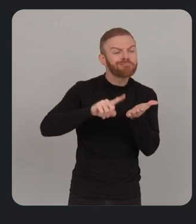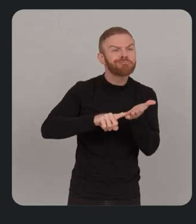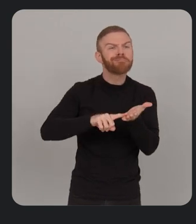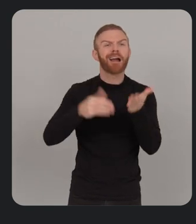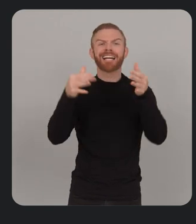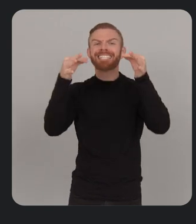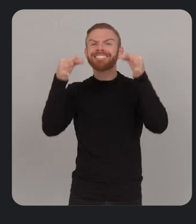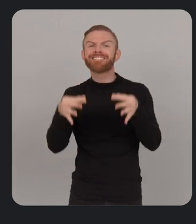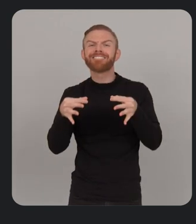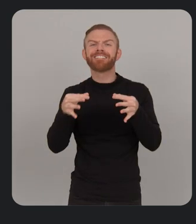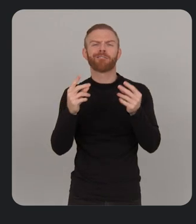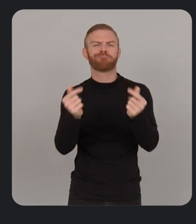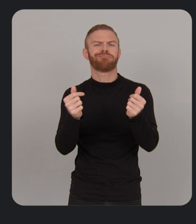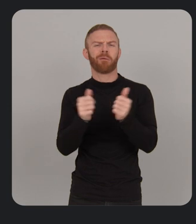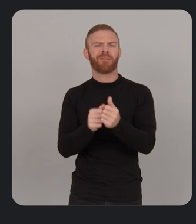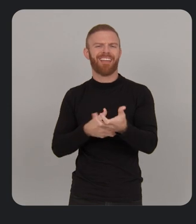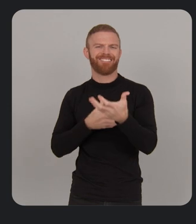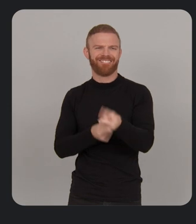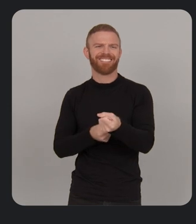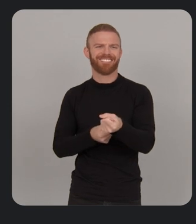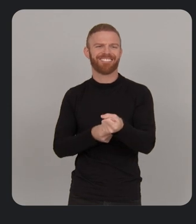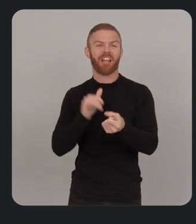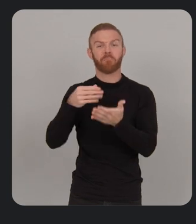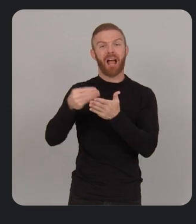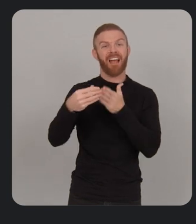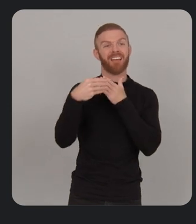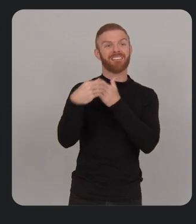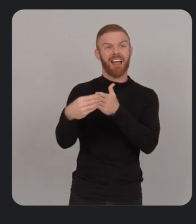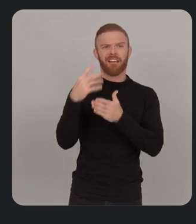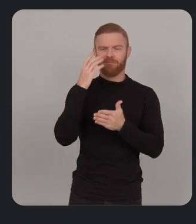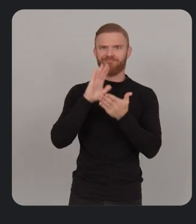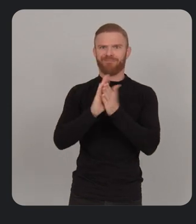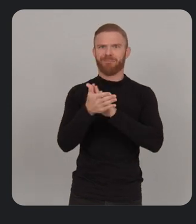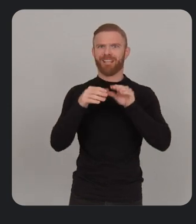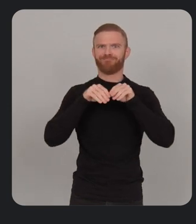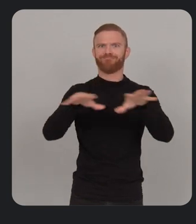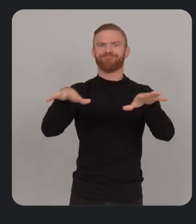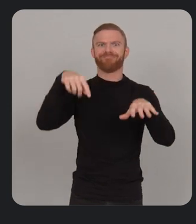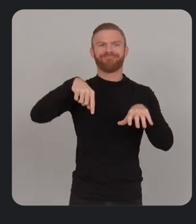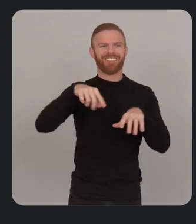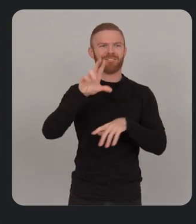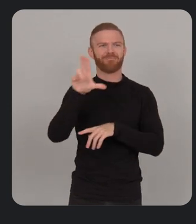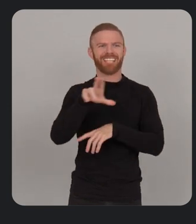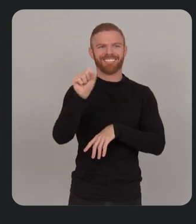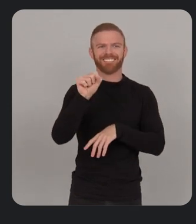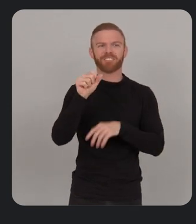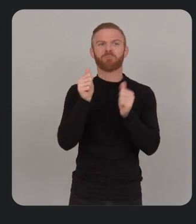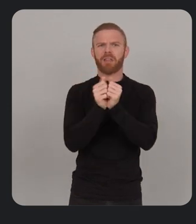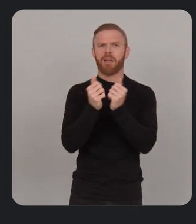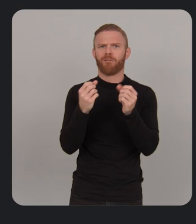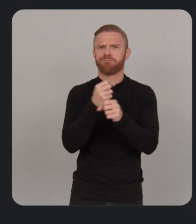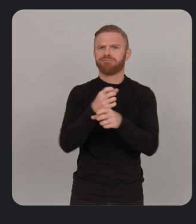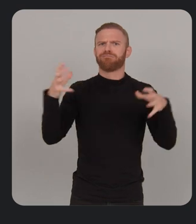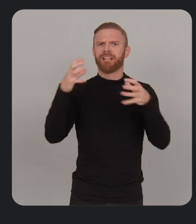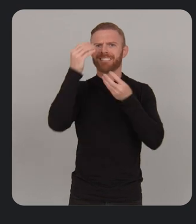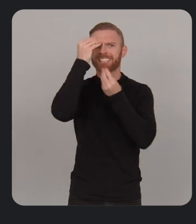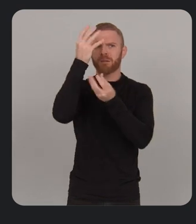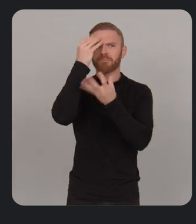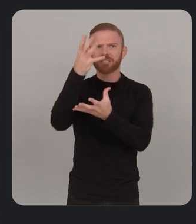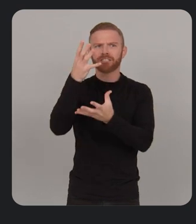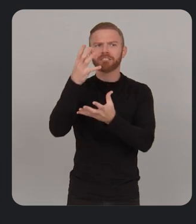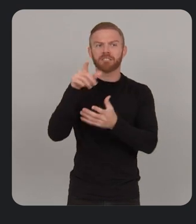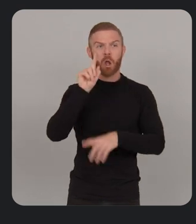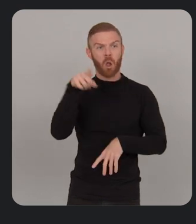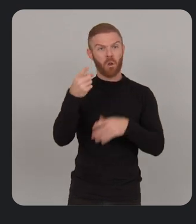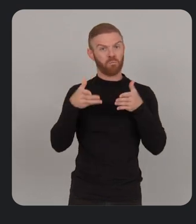decision quickly and with confidence the buying guide recently became available in the us with more insights coming coming soon and